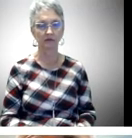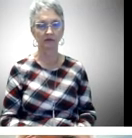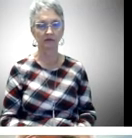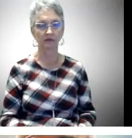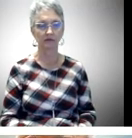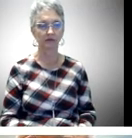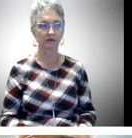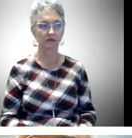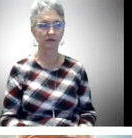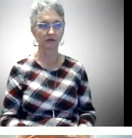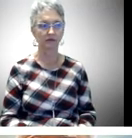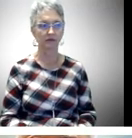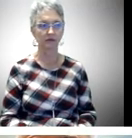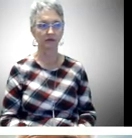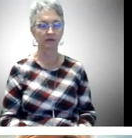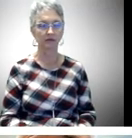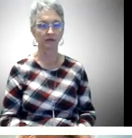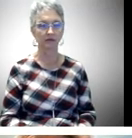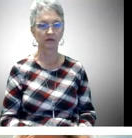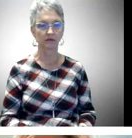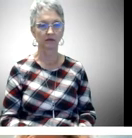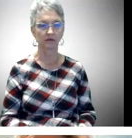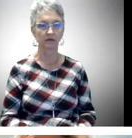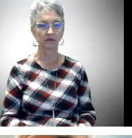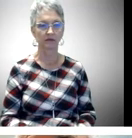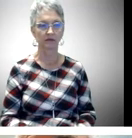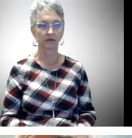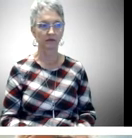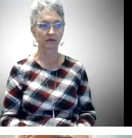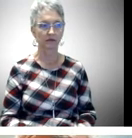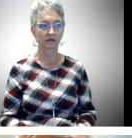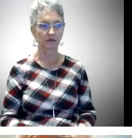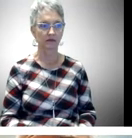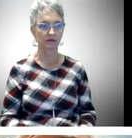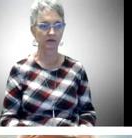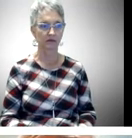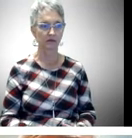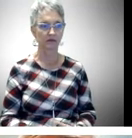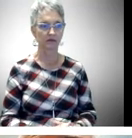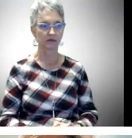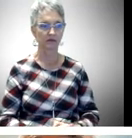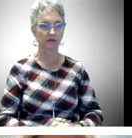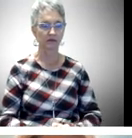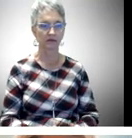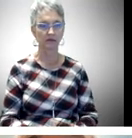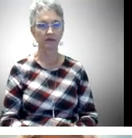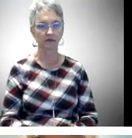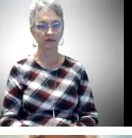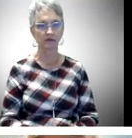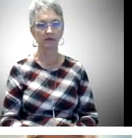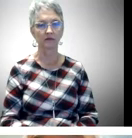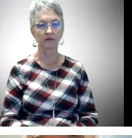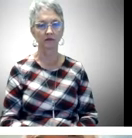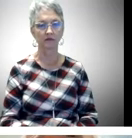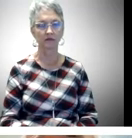forward, and they were concerned that they had sons or daughters that were homeless or were refusing treatment